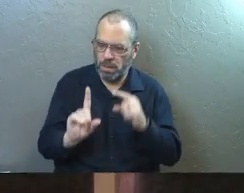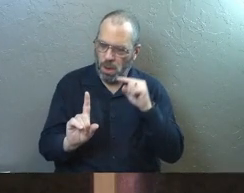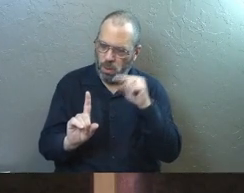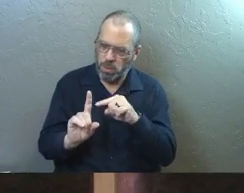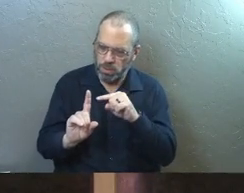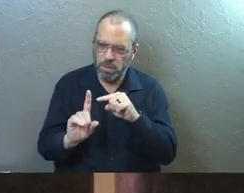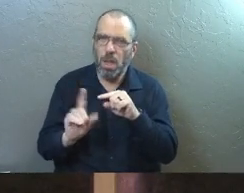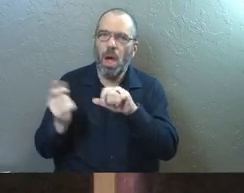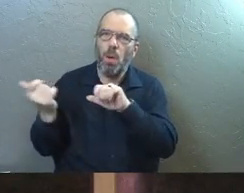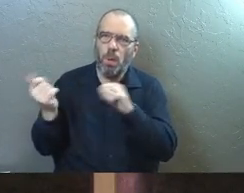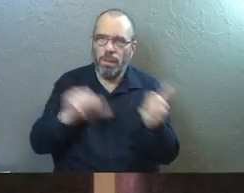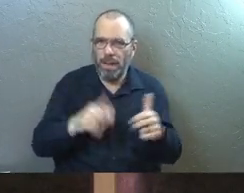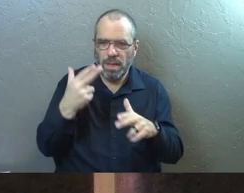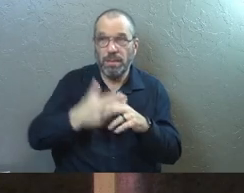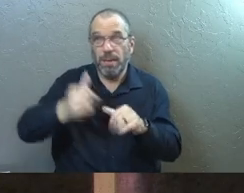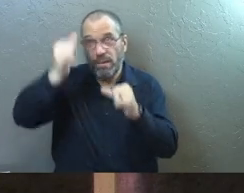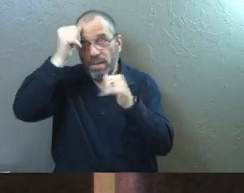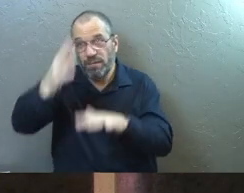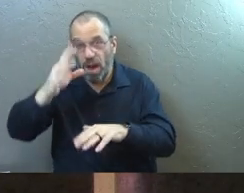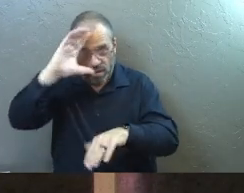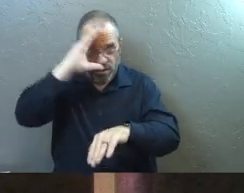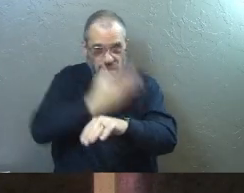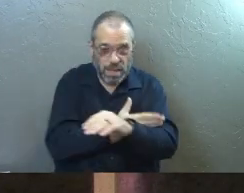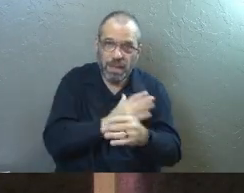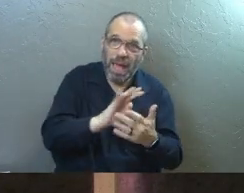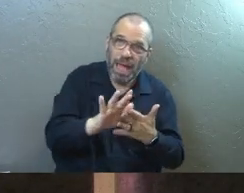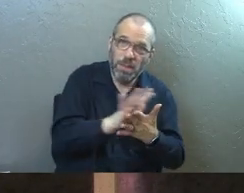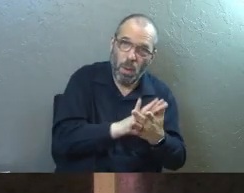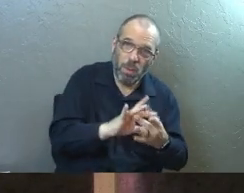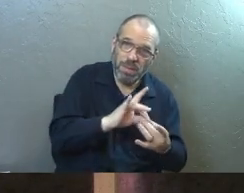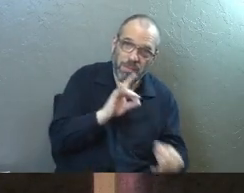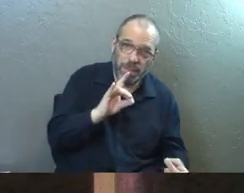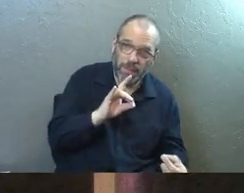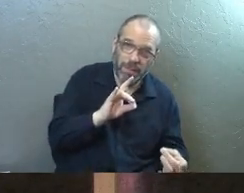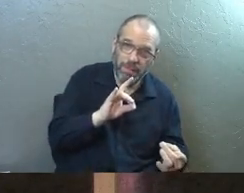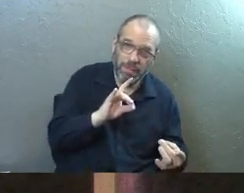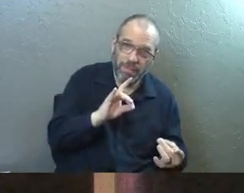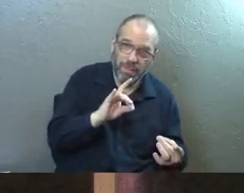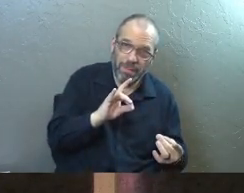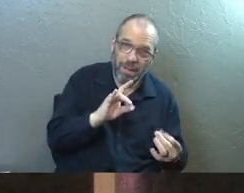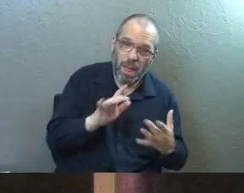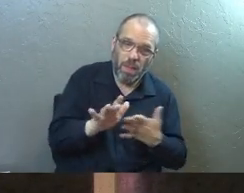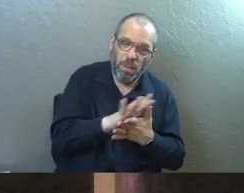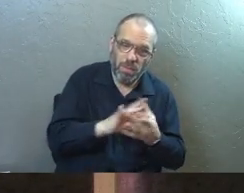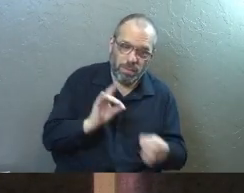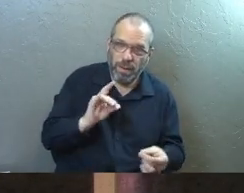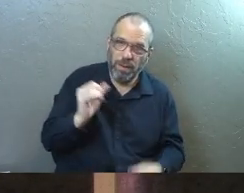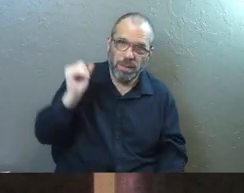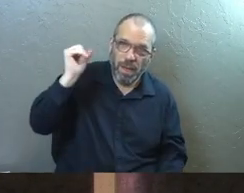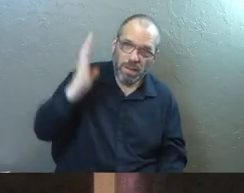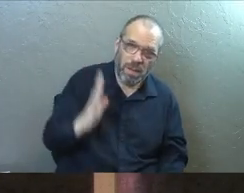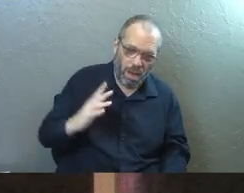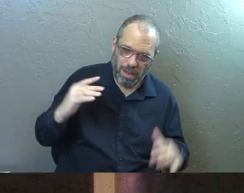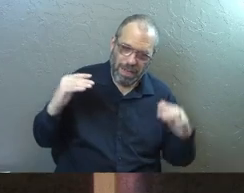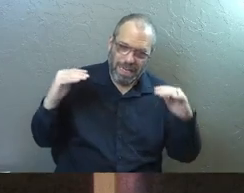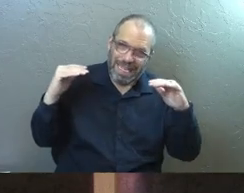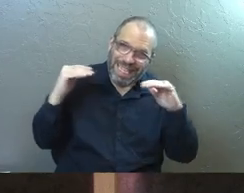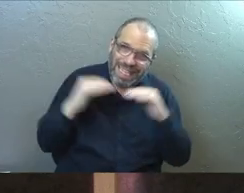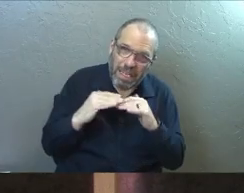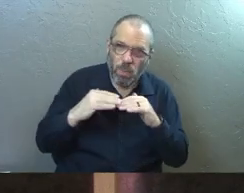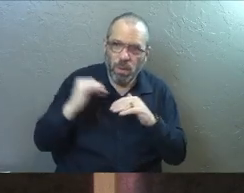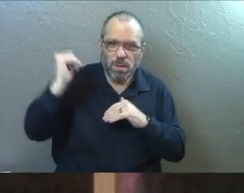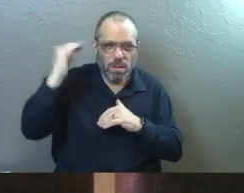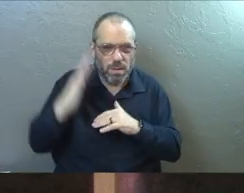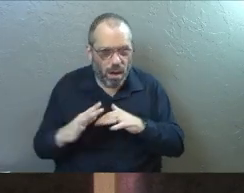We are baptized in the name of the Father, the Son, and the Holy Spirit. Like he is God. He is in equal power. He is in